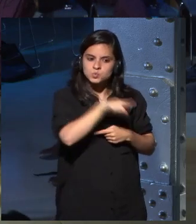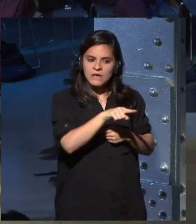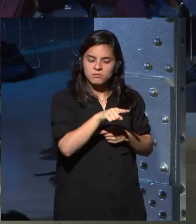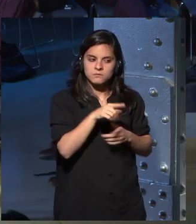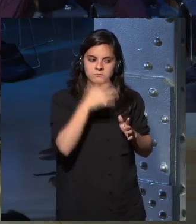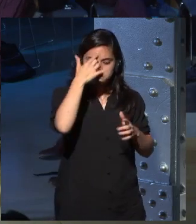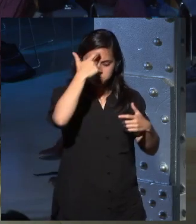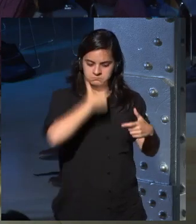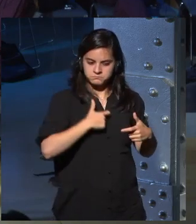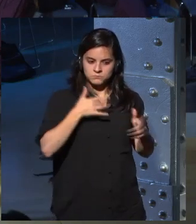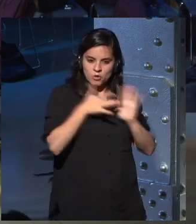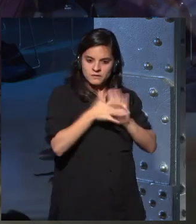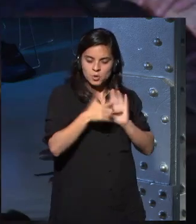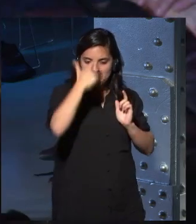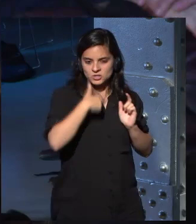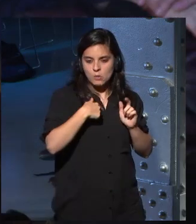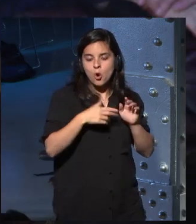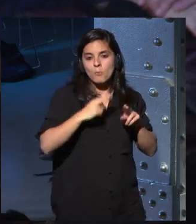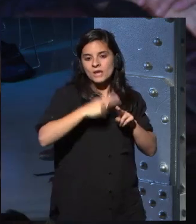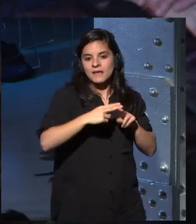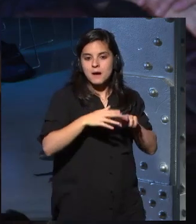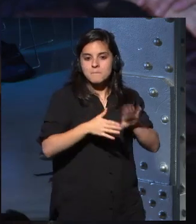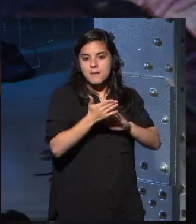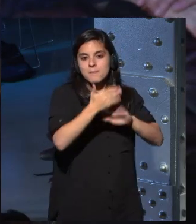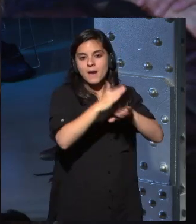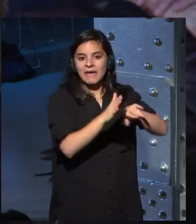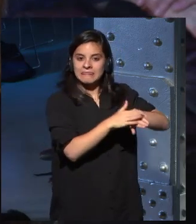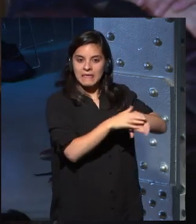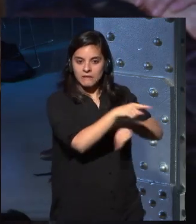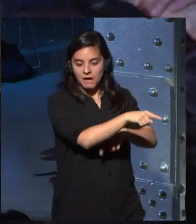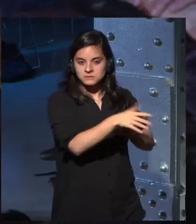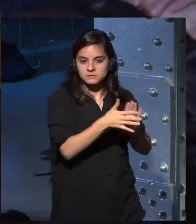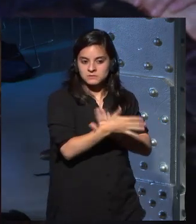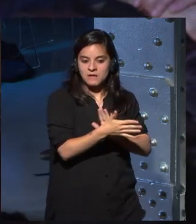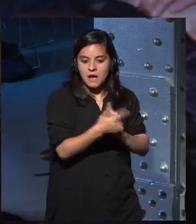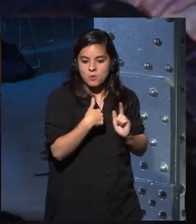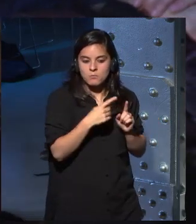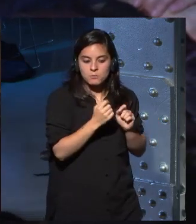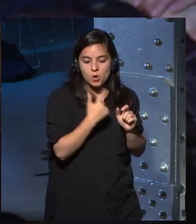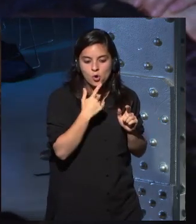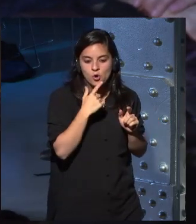of the left who is, nevertheless, alienated by political language.